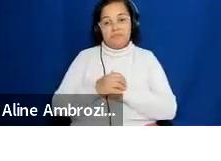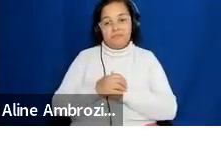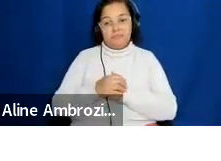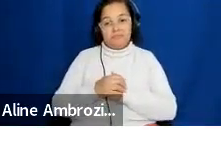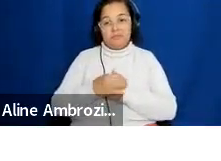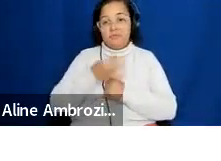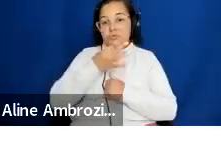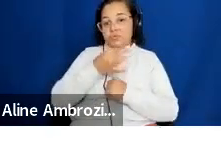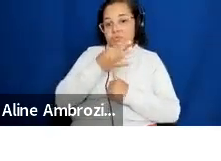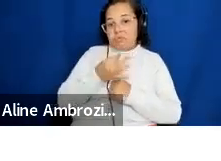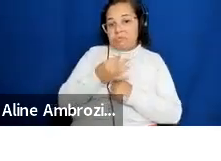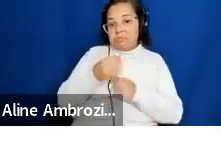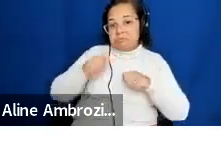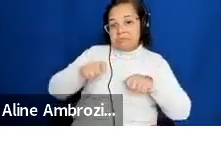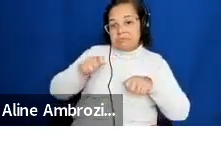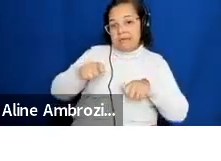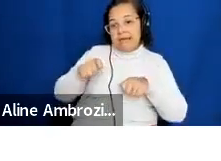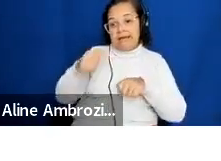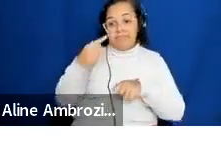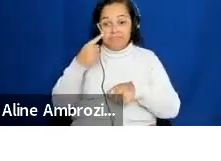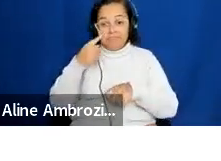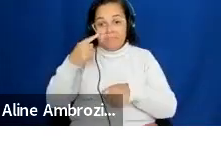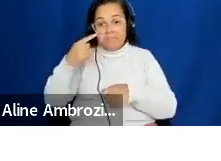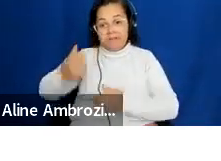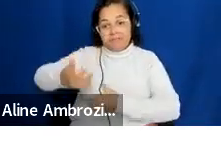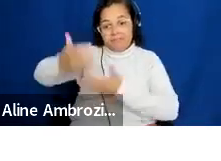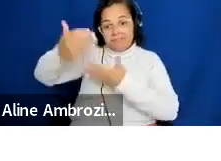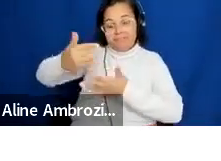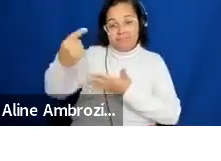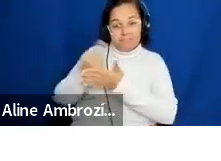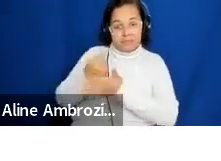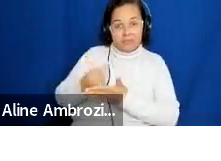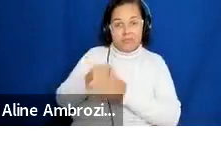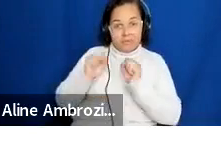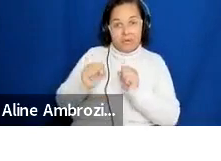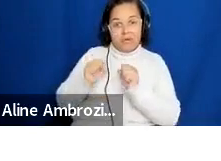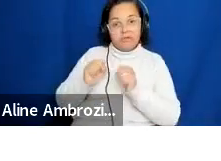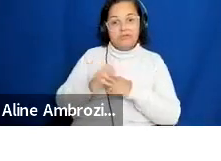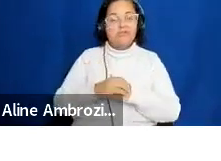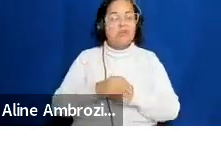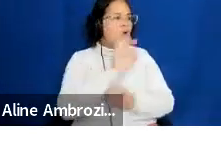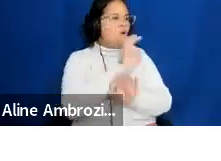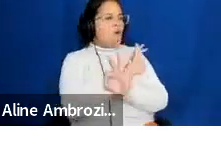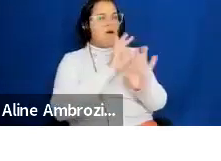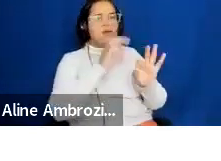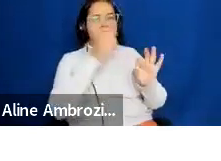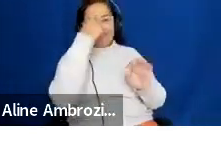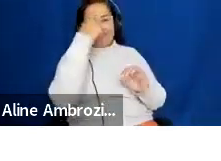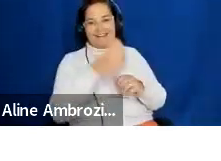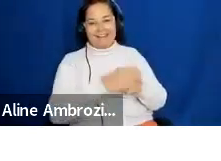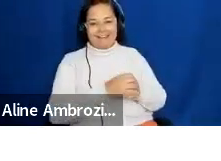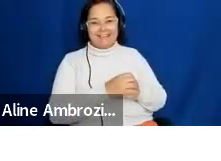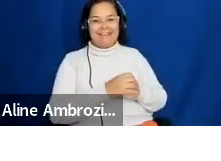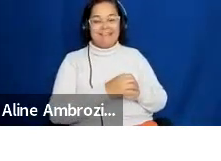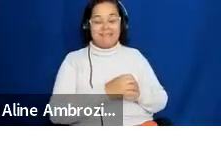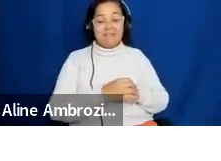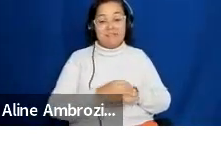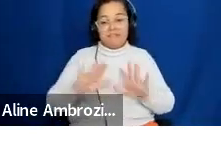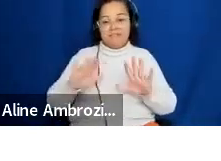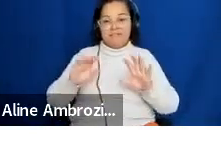Yeah, that's great. Yeah, that's lovely. Yeah. Shall I stop sharing at the moment? Or? Yeah,